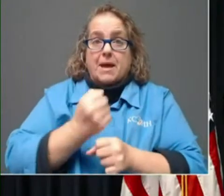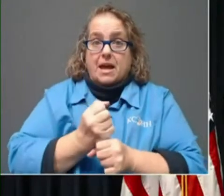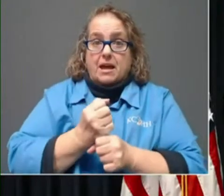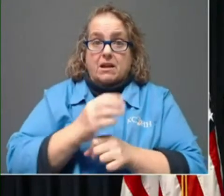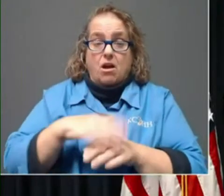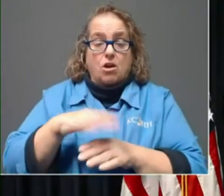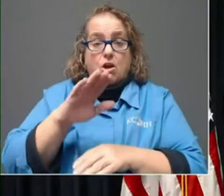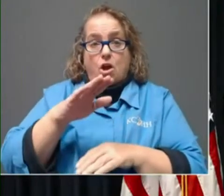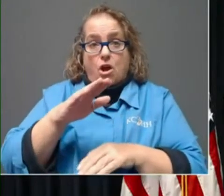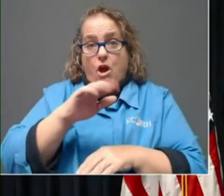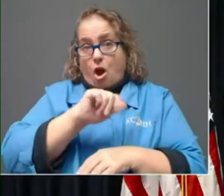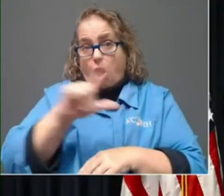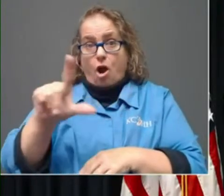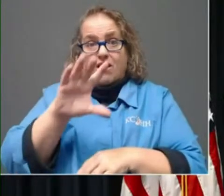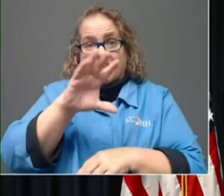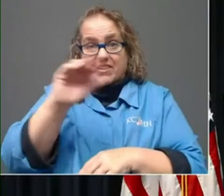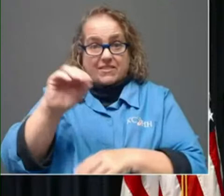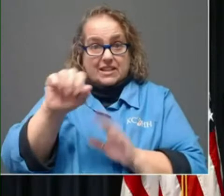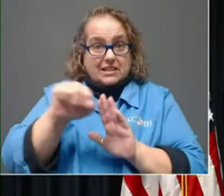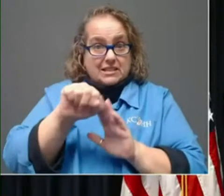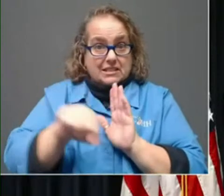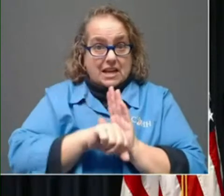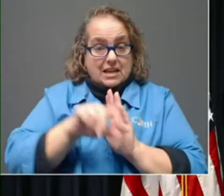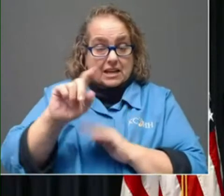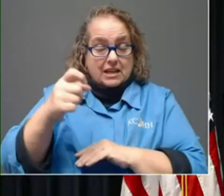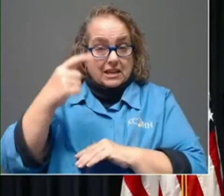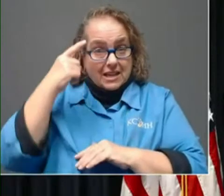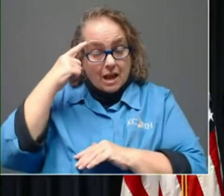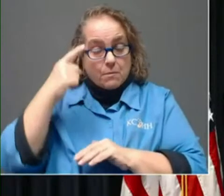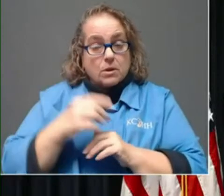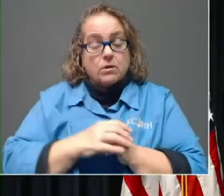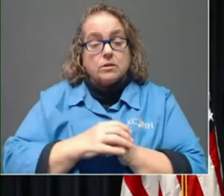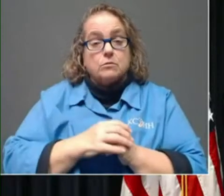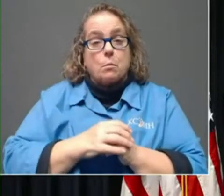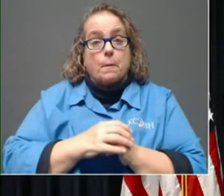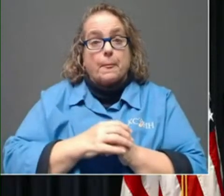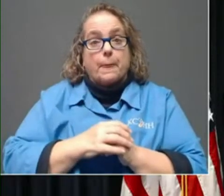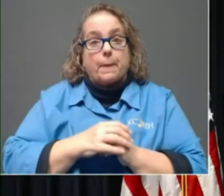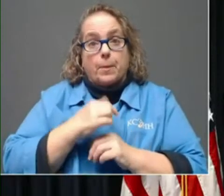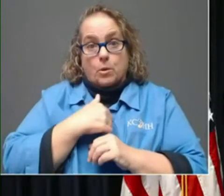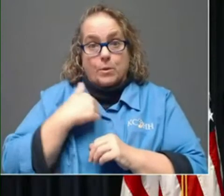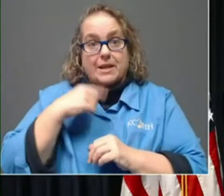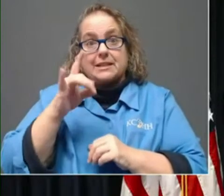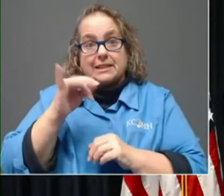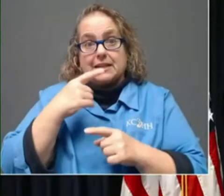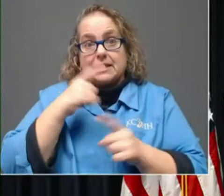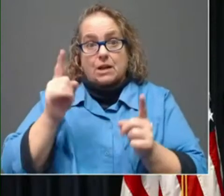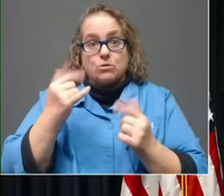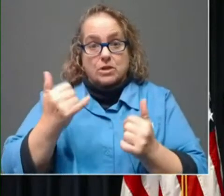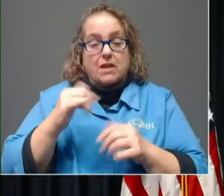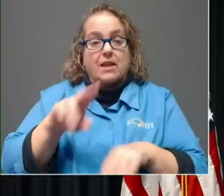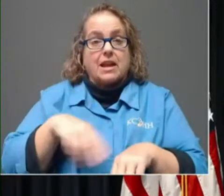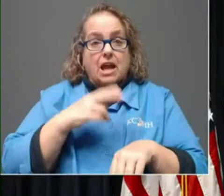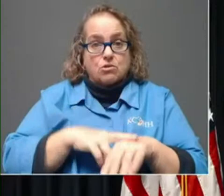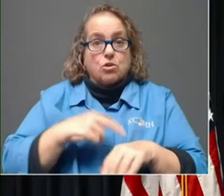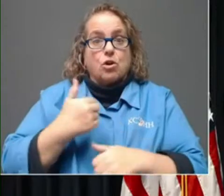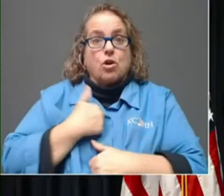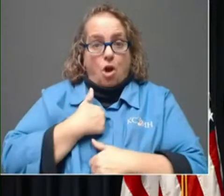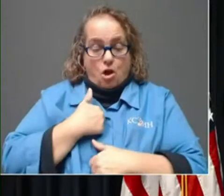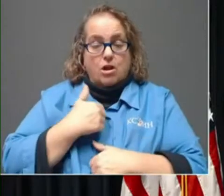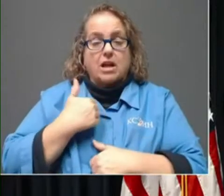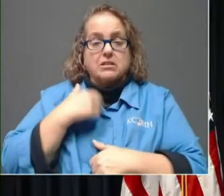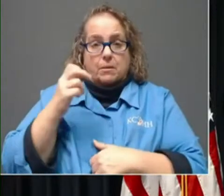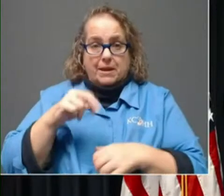50 state capitals. We did announce today that the National Guard has been activated to help